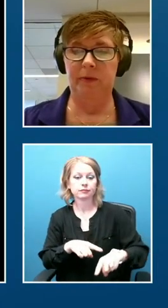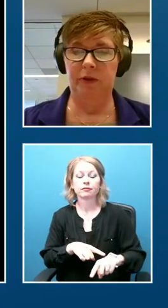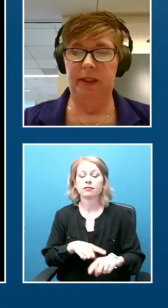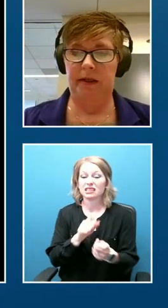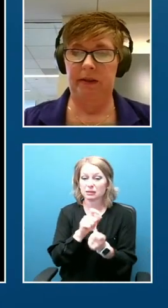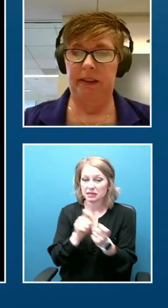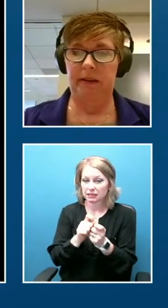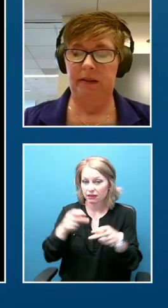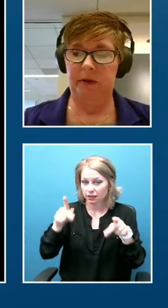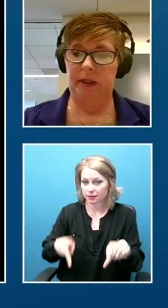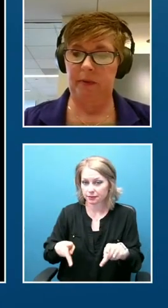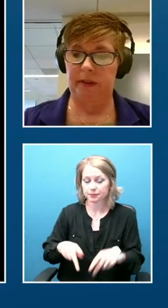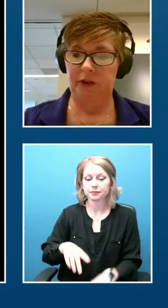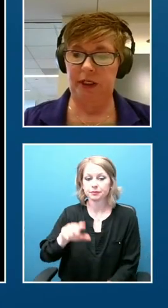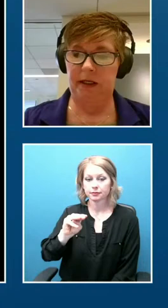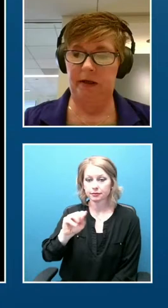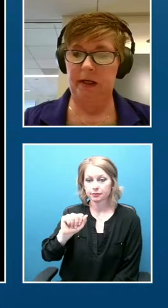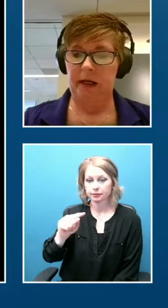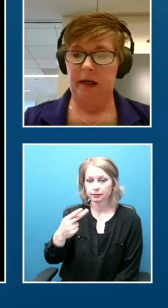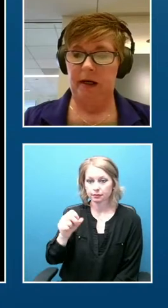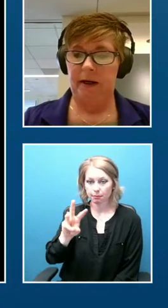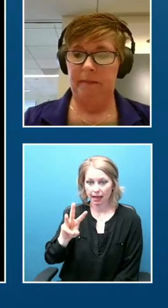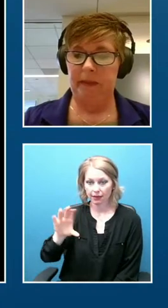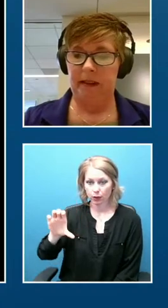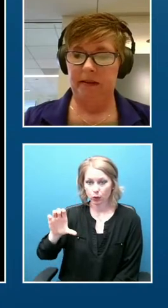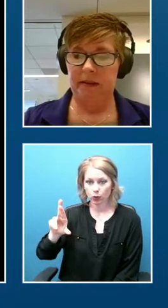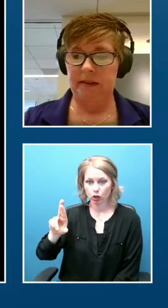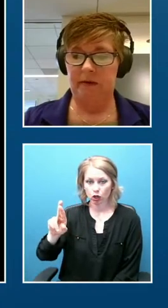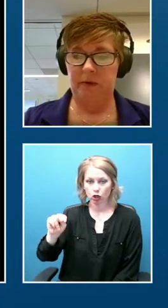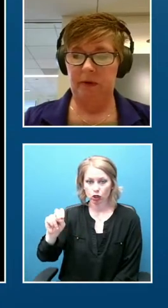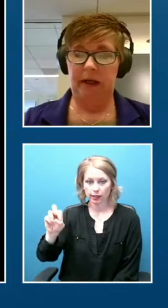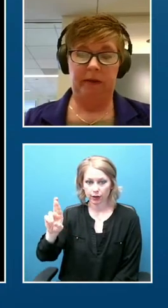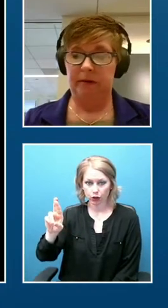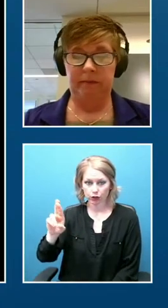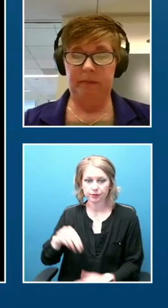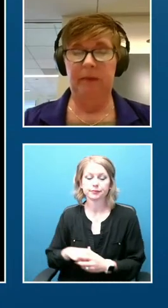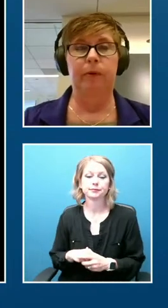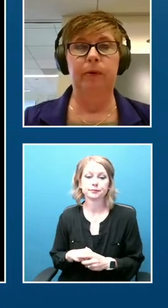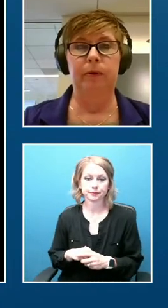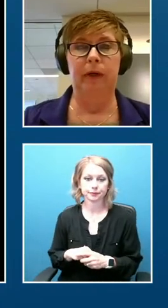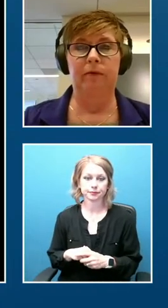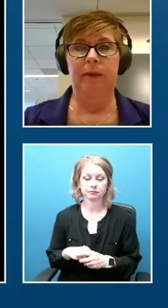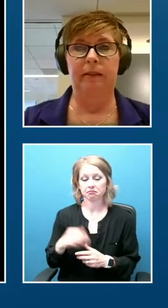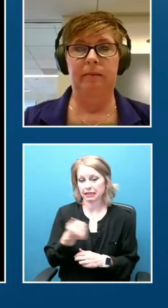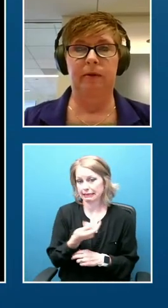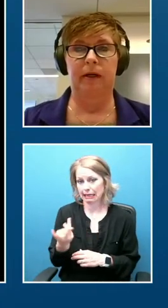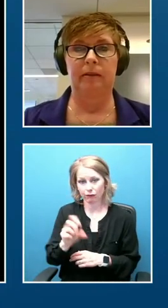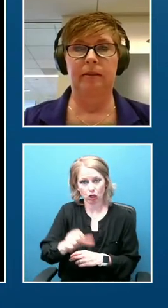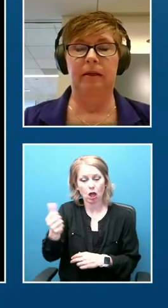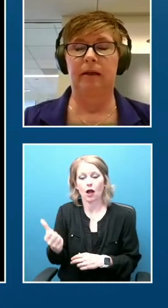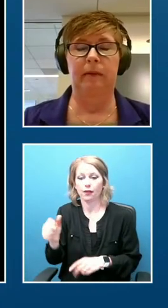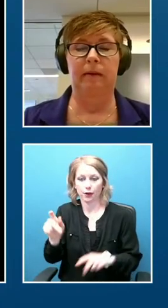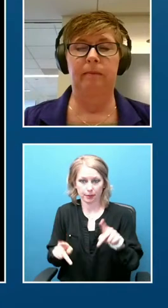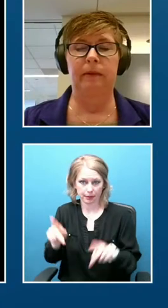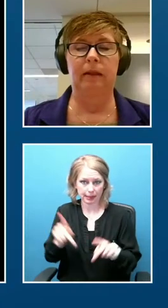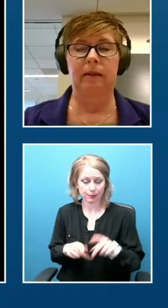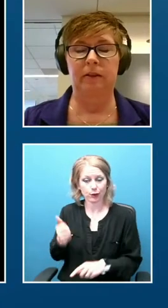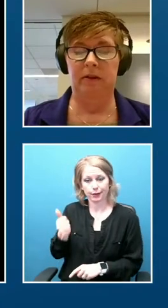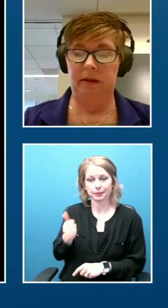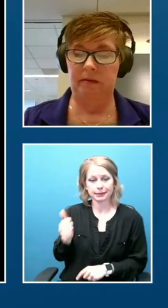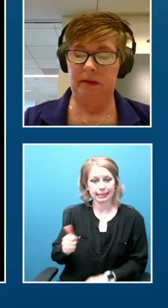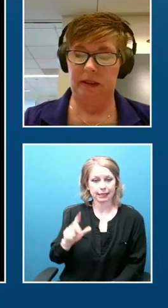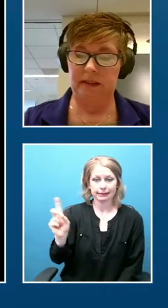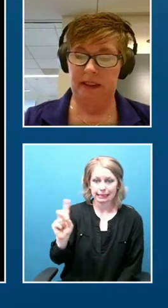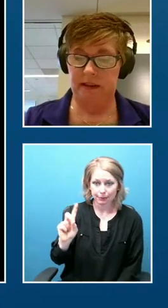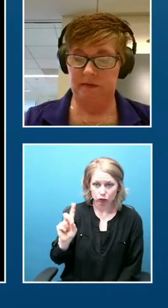the Upshur County Democratic Party chair, and several other people who have been Democrats, delegates